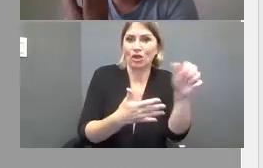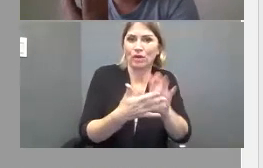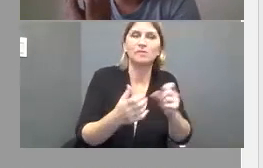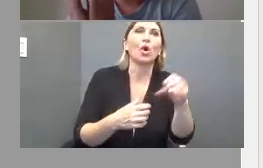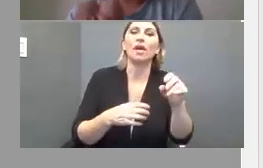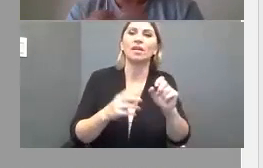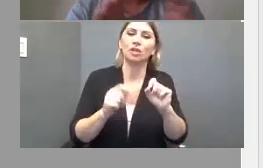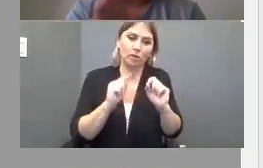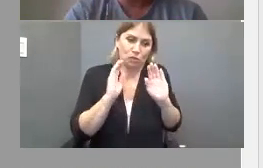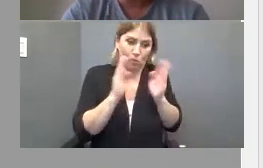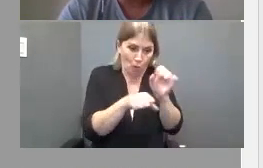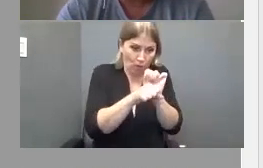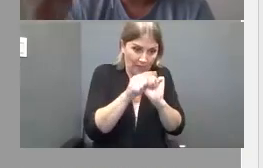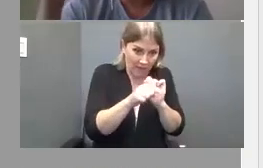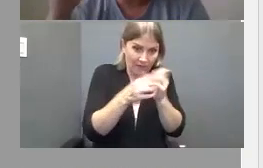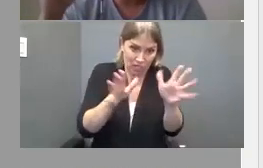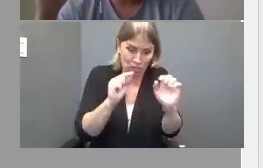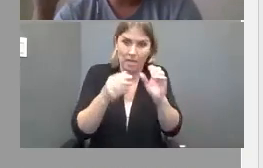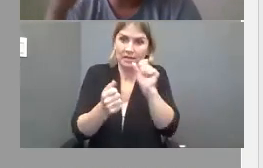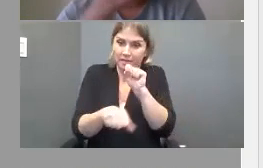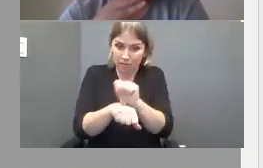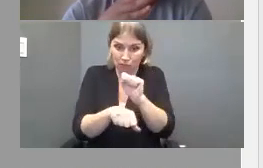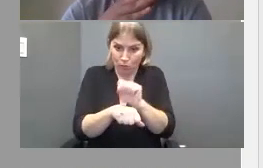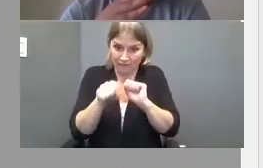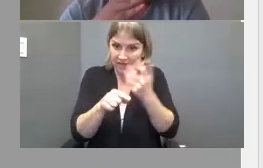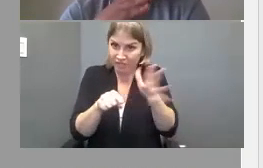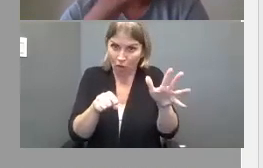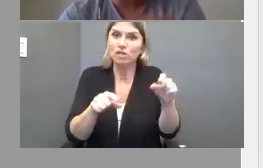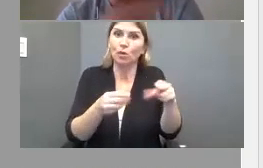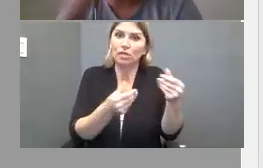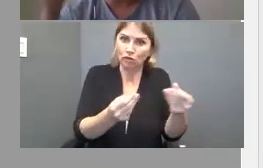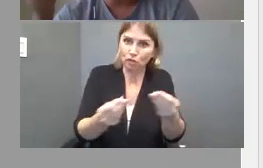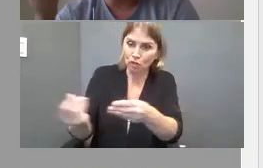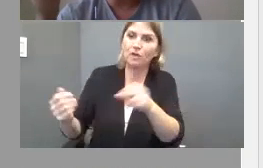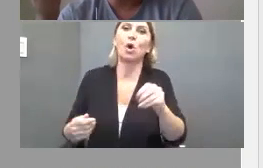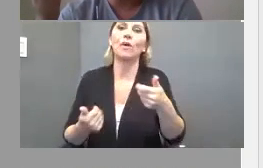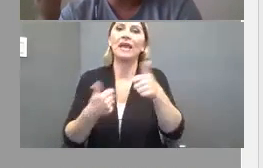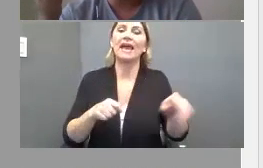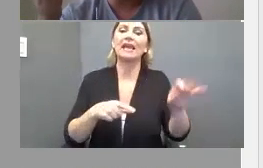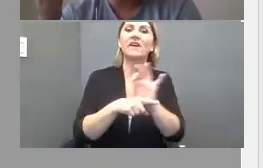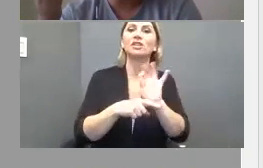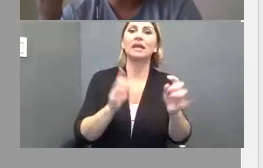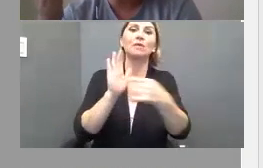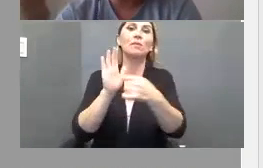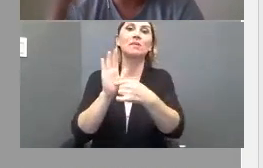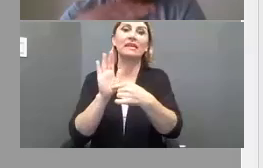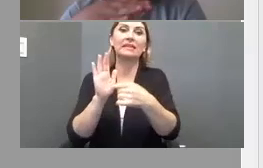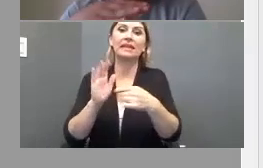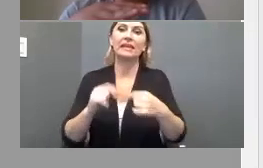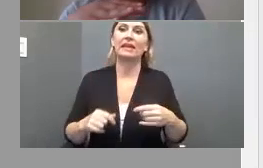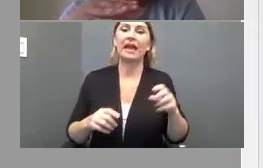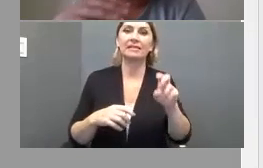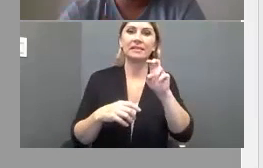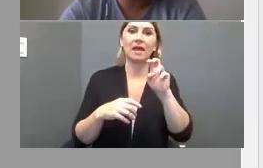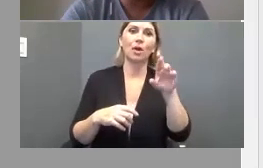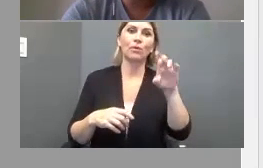that particular smaller problem. As we saw that any iterative function can be represented as a recurrence relation and vice